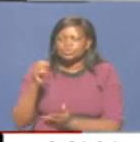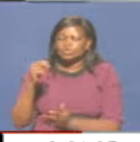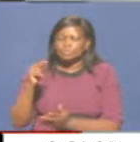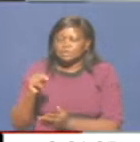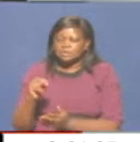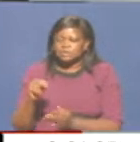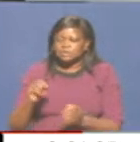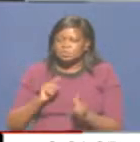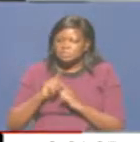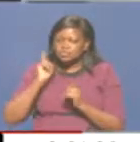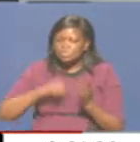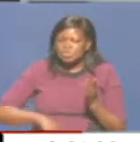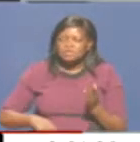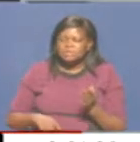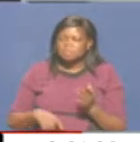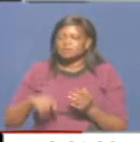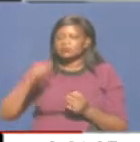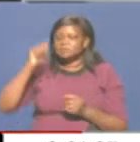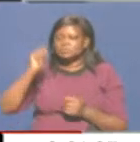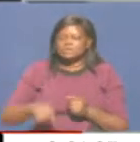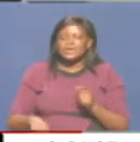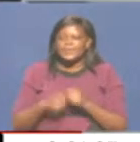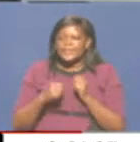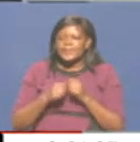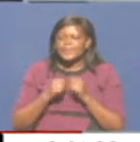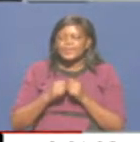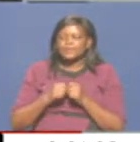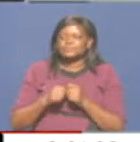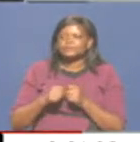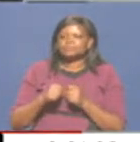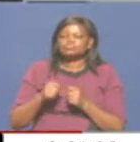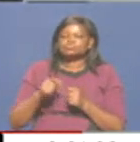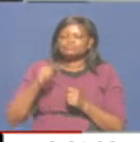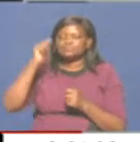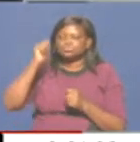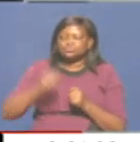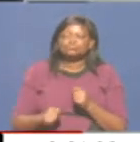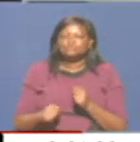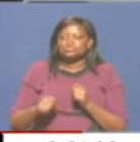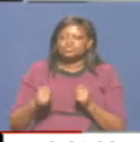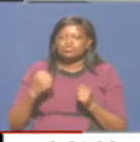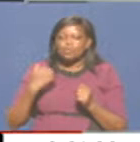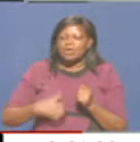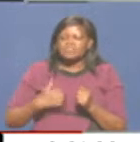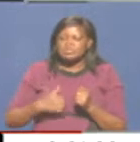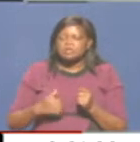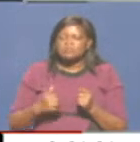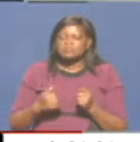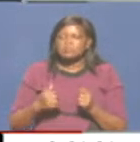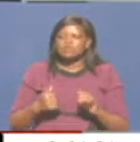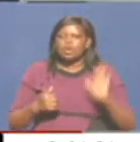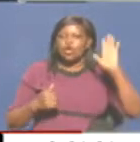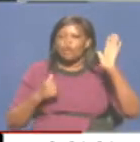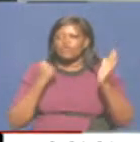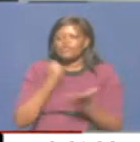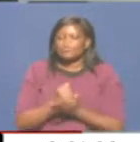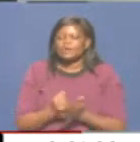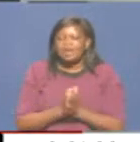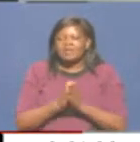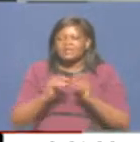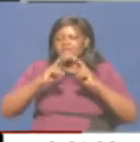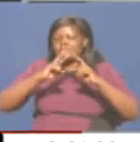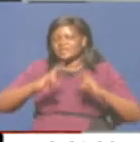Justice Kantai of allegedly breaching the Judicial Code of Conduct and Ethics and the Oath of Office, and that investigations carried